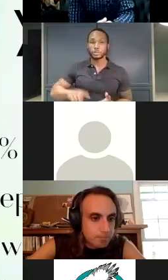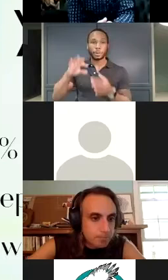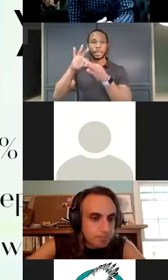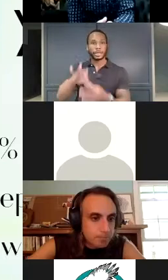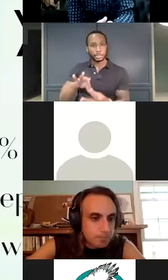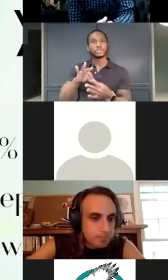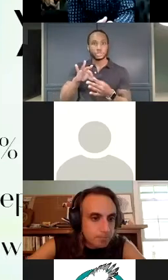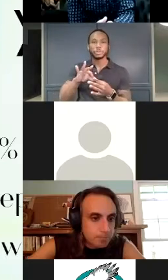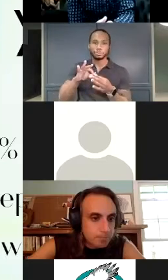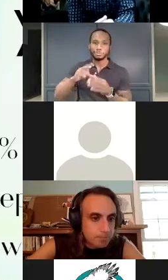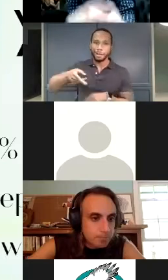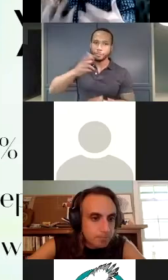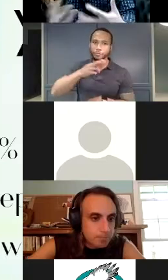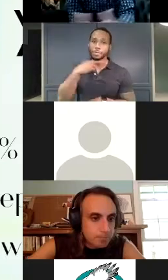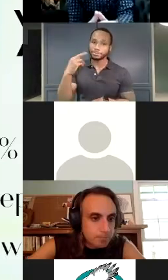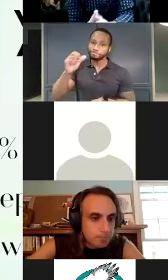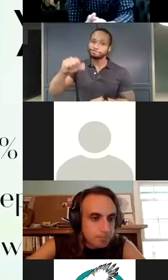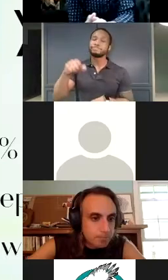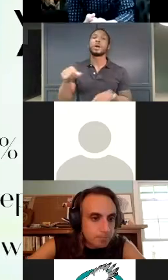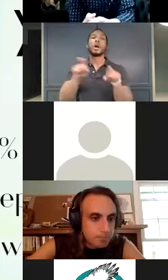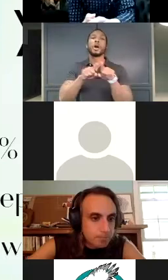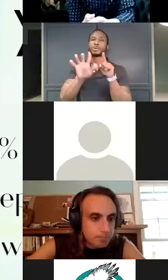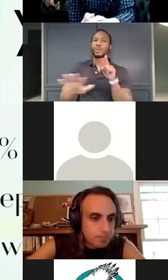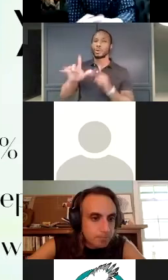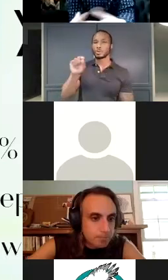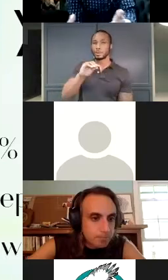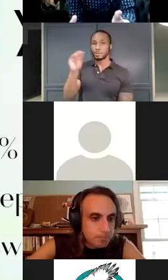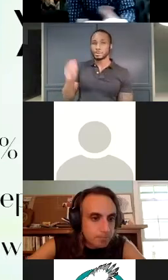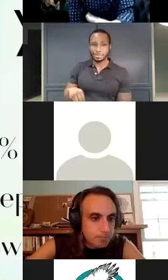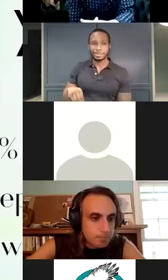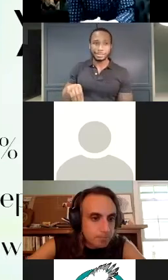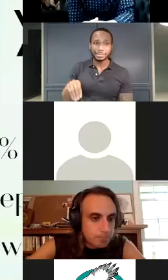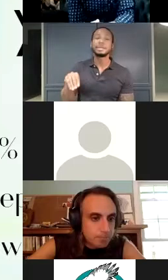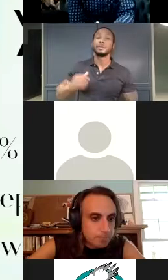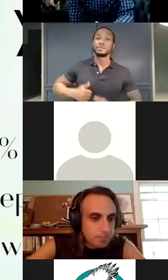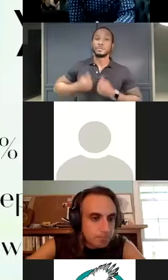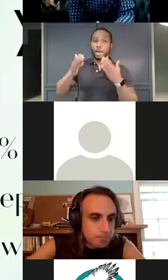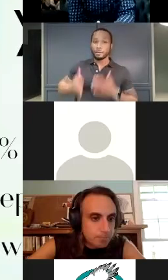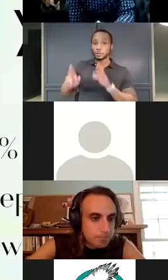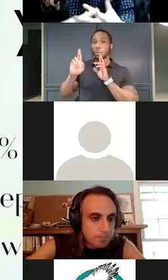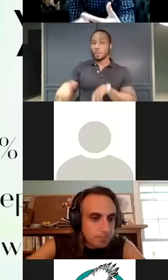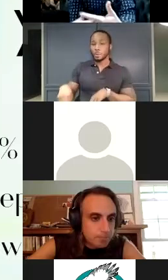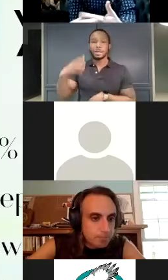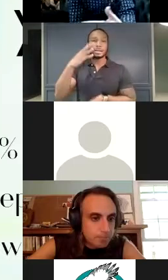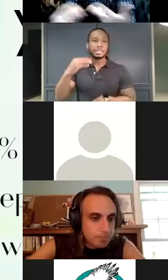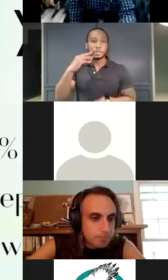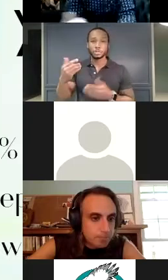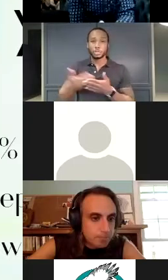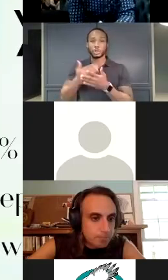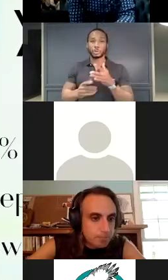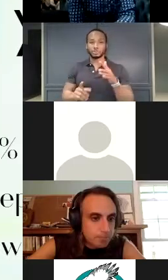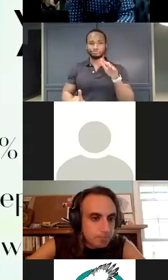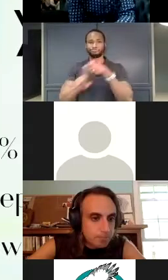risk. There's also approximately 20% of IPV survivors reported experiencing a new onset of a psychiatric